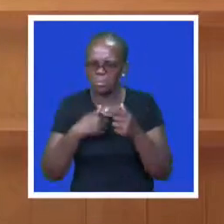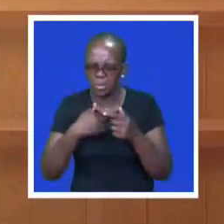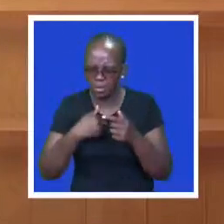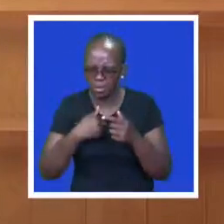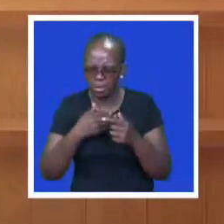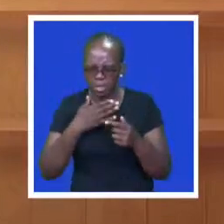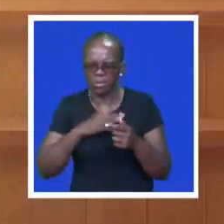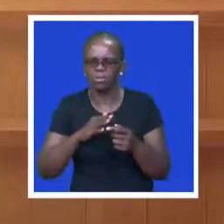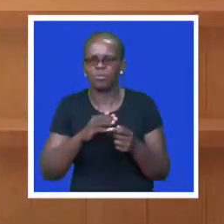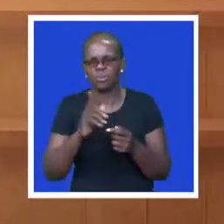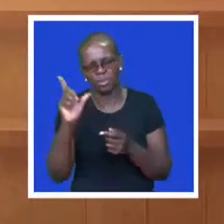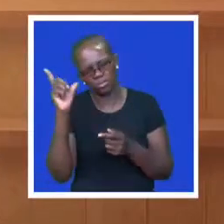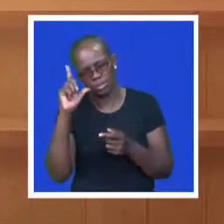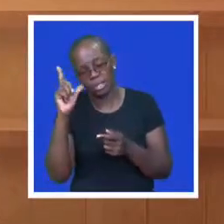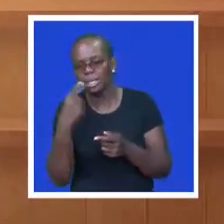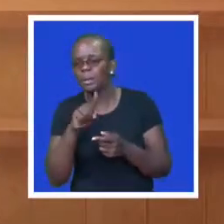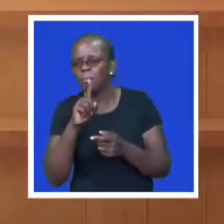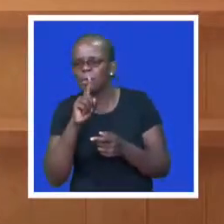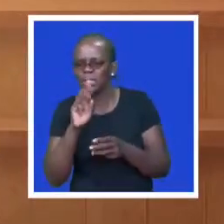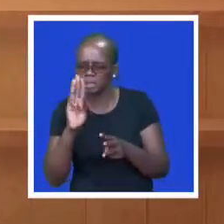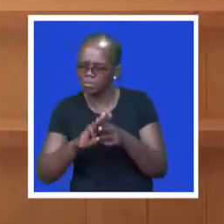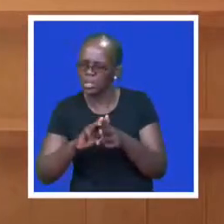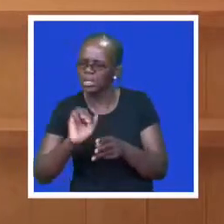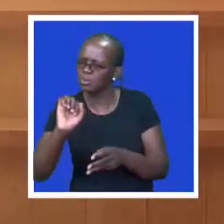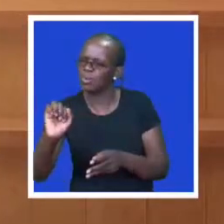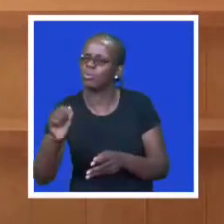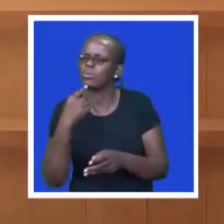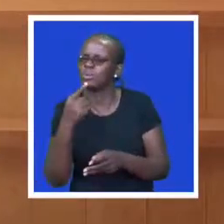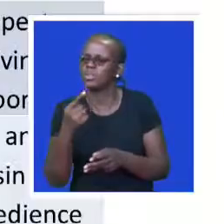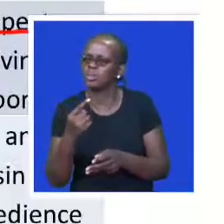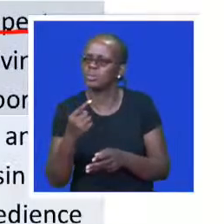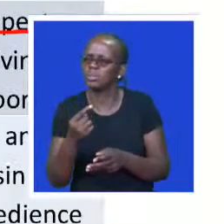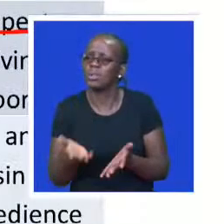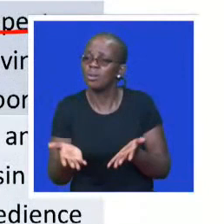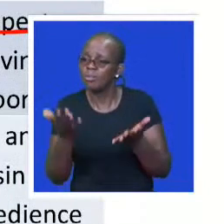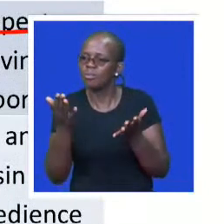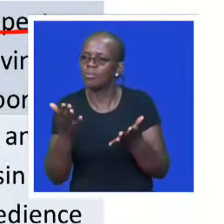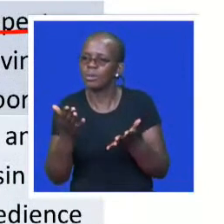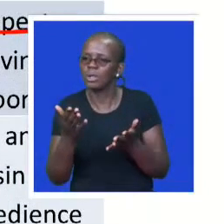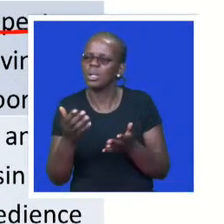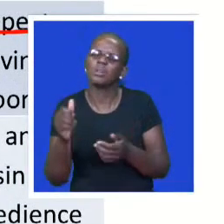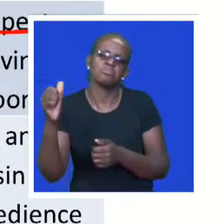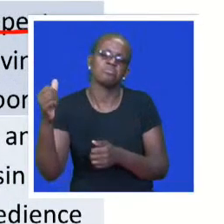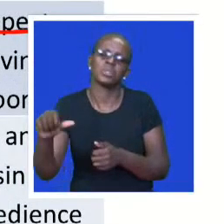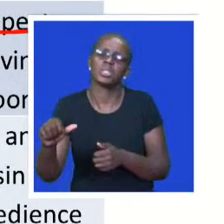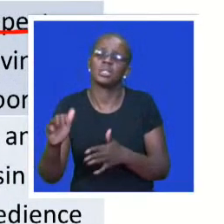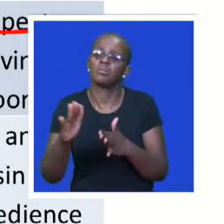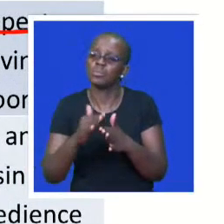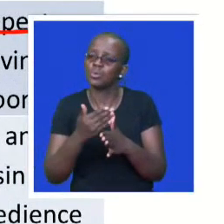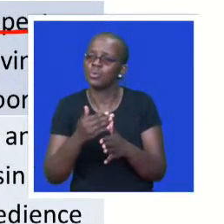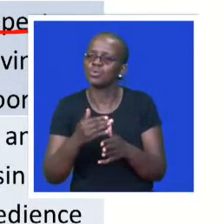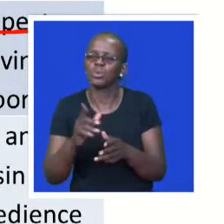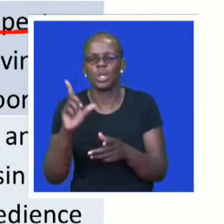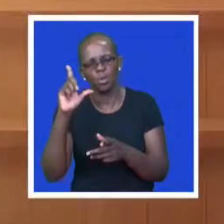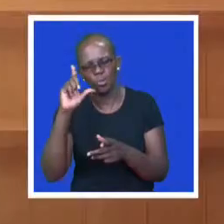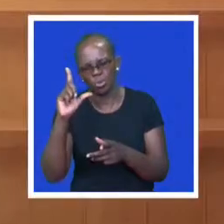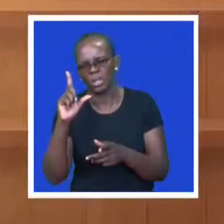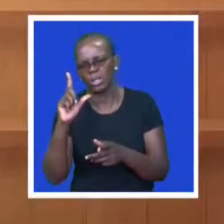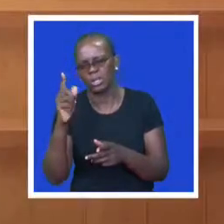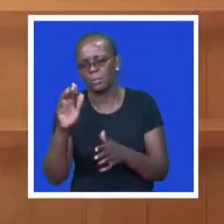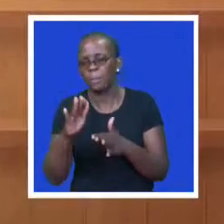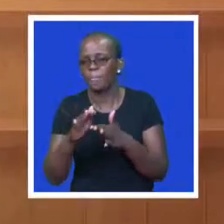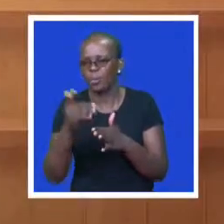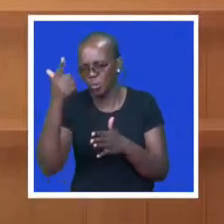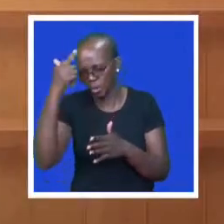is a sin that you have committed. If you disrespect anyone, be it a young person or an